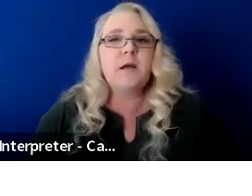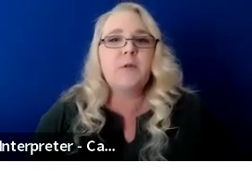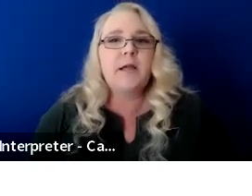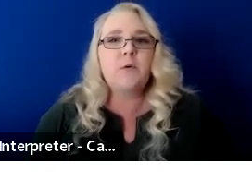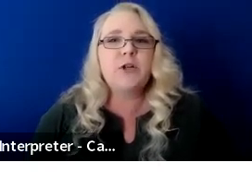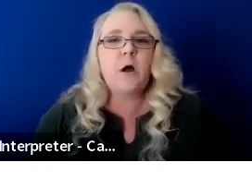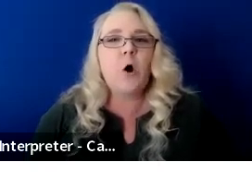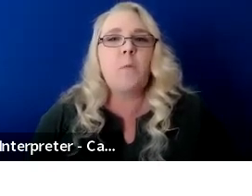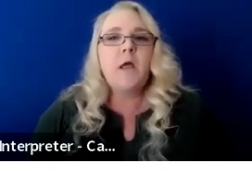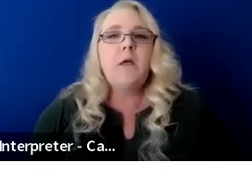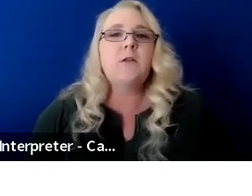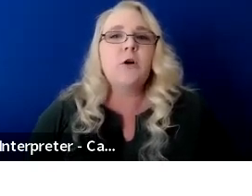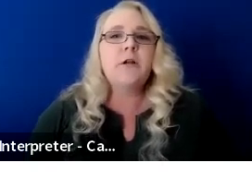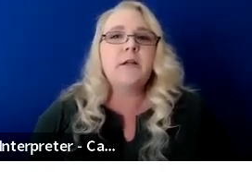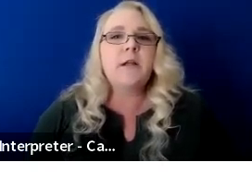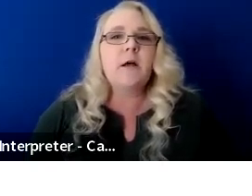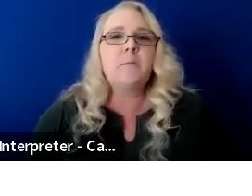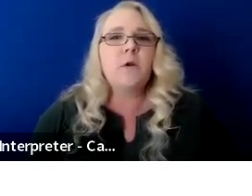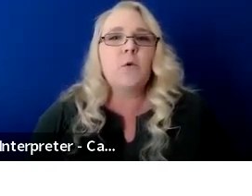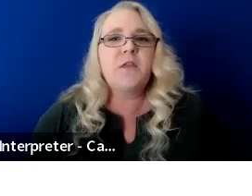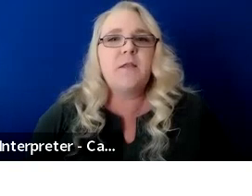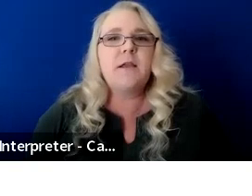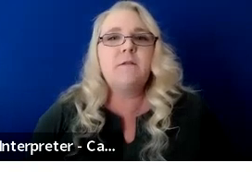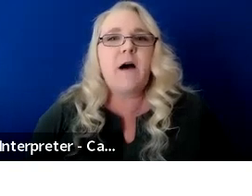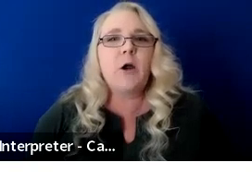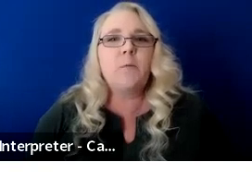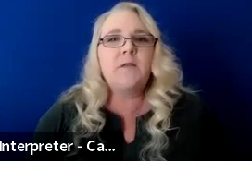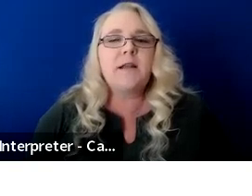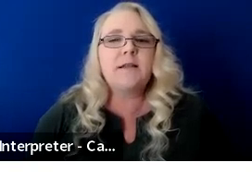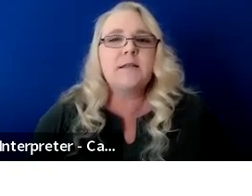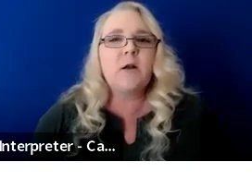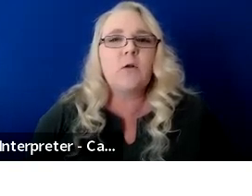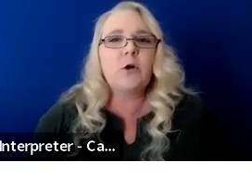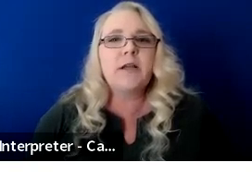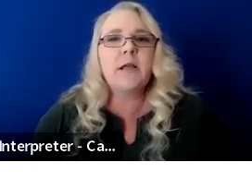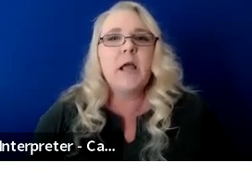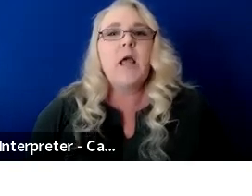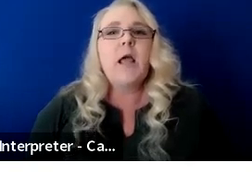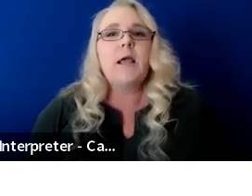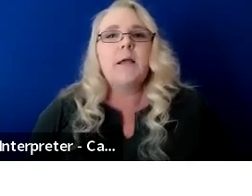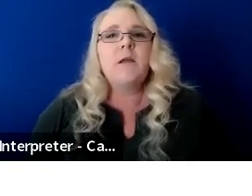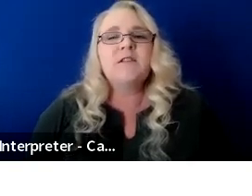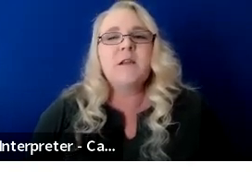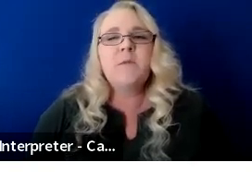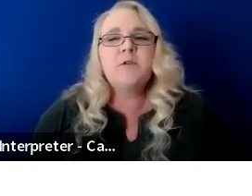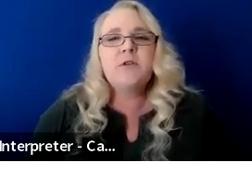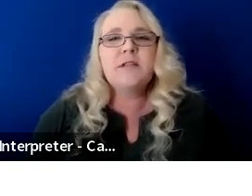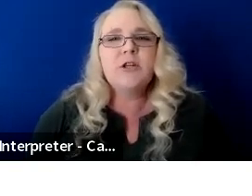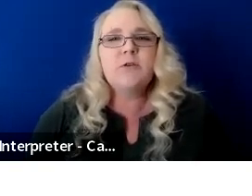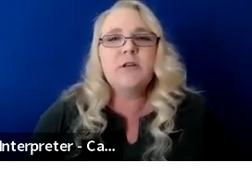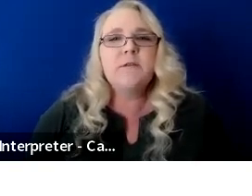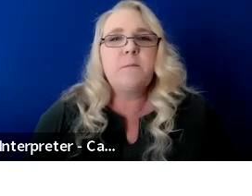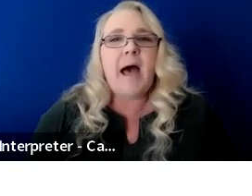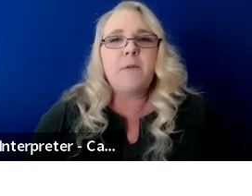children pick up language at home, they learn it, within the environment, that incidental learning. And sometimes you'll